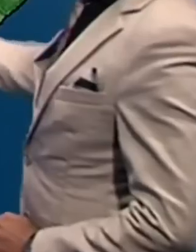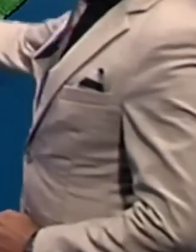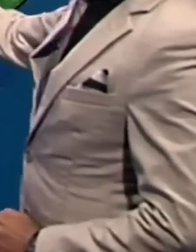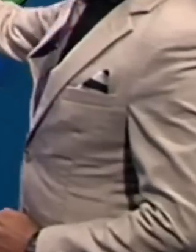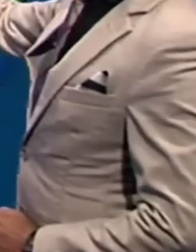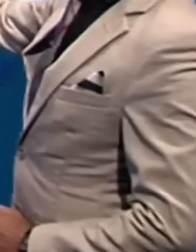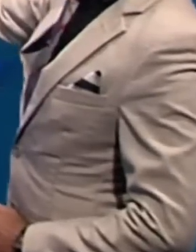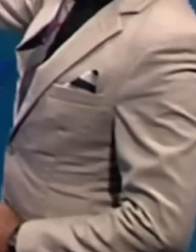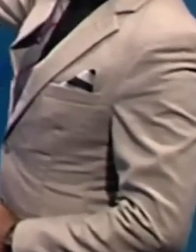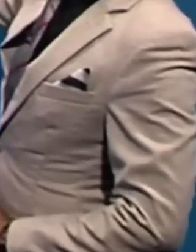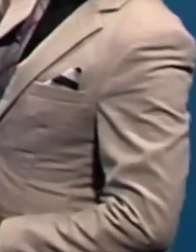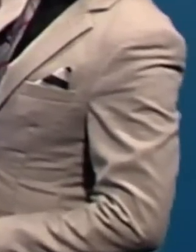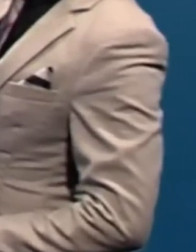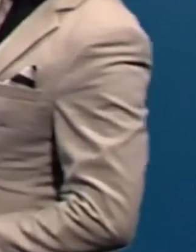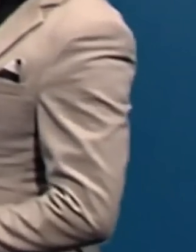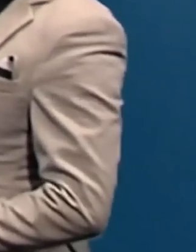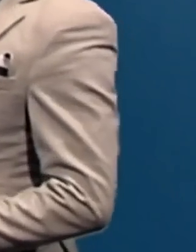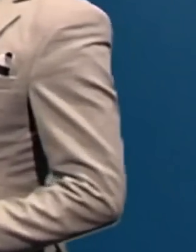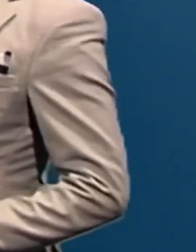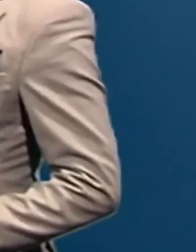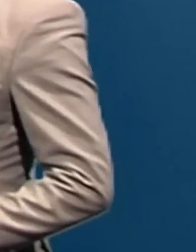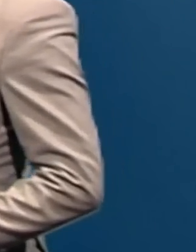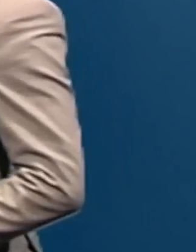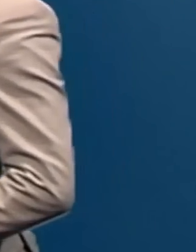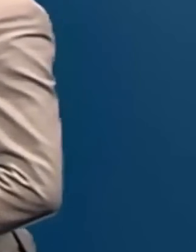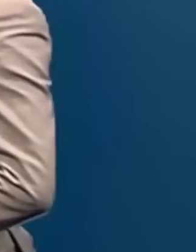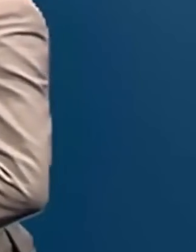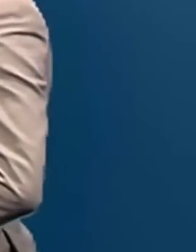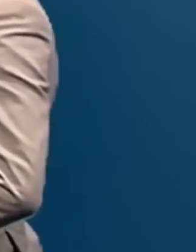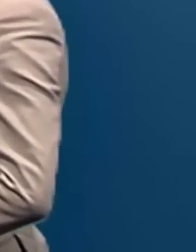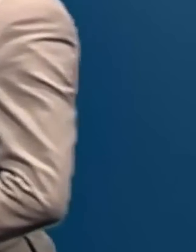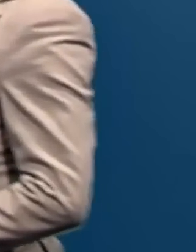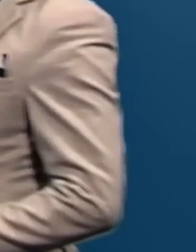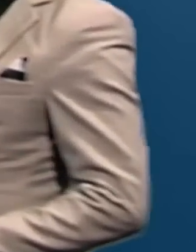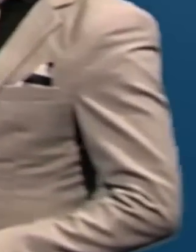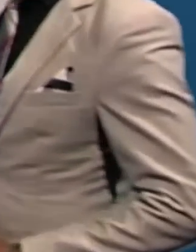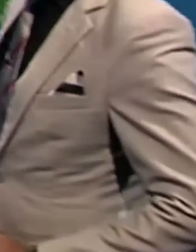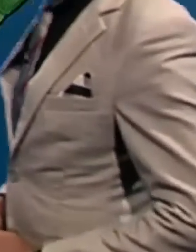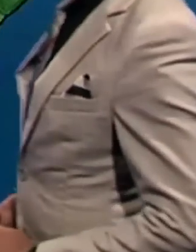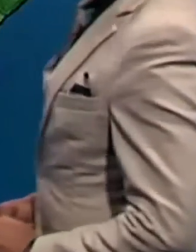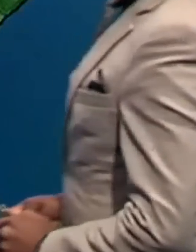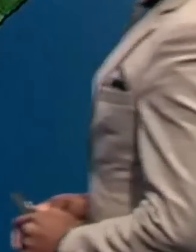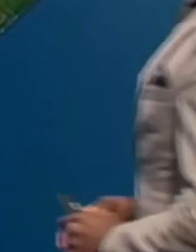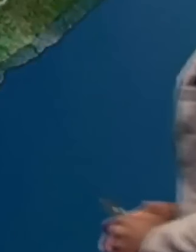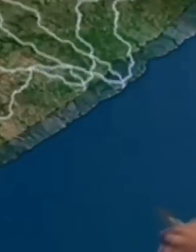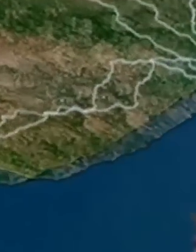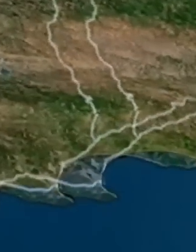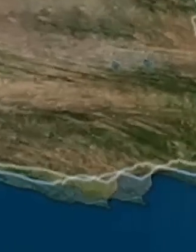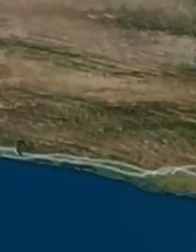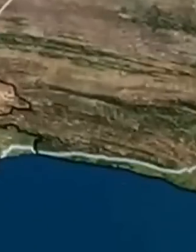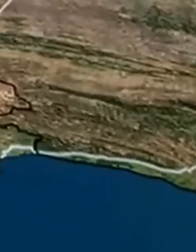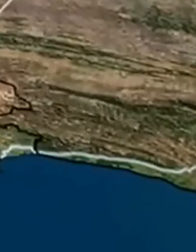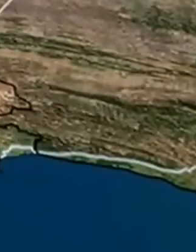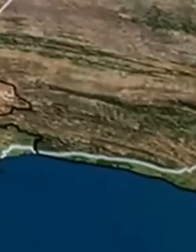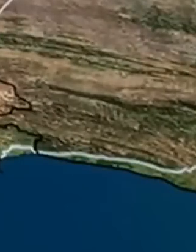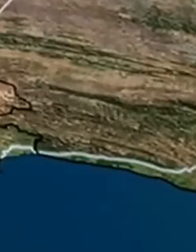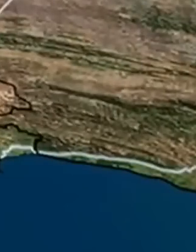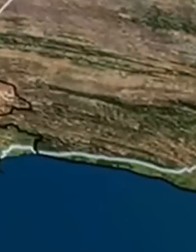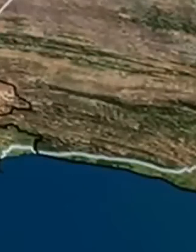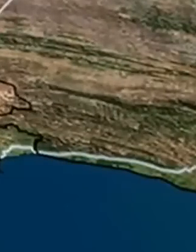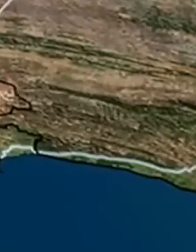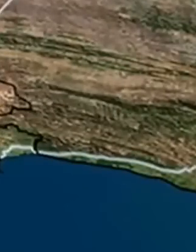London le dikarolo tša gona ka kola Komani Maltswai mo go bontšha gore go tla ba go apešitše maru a makabakabana le dikarolo tša gona ka kola Graaff-Reinet province ka moka go bontšha go tla ba